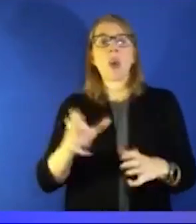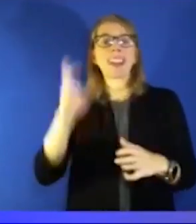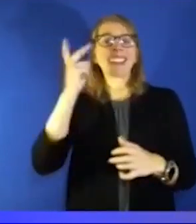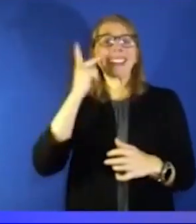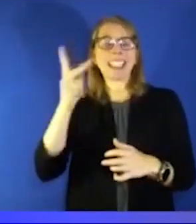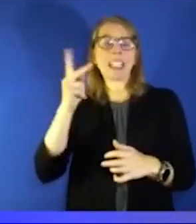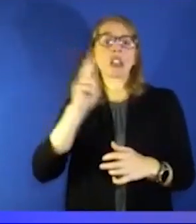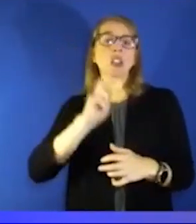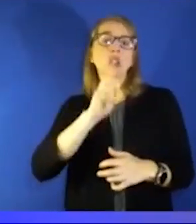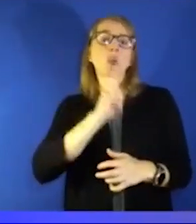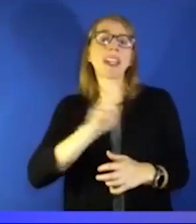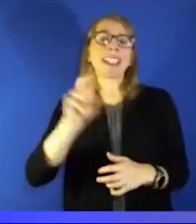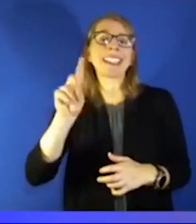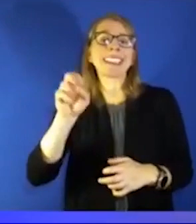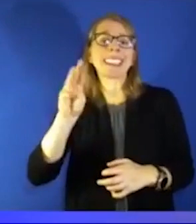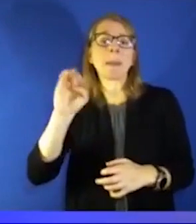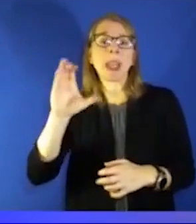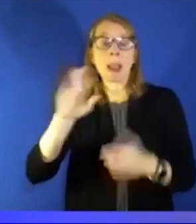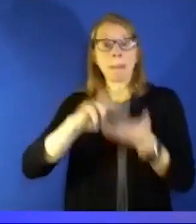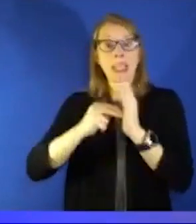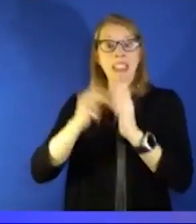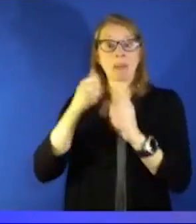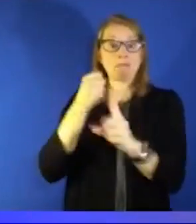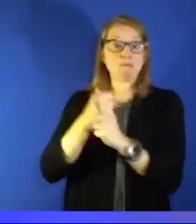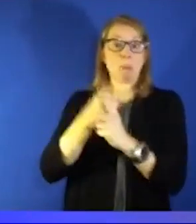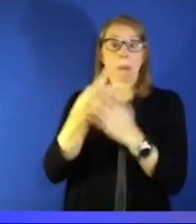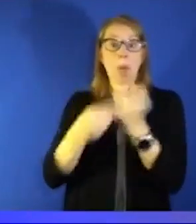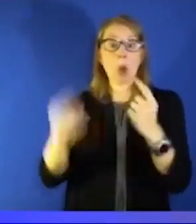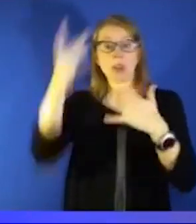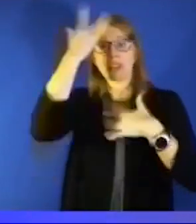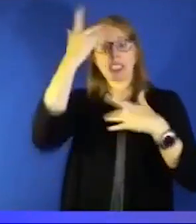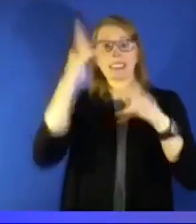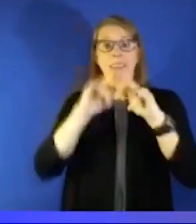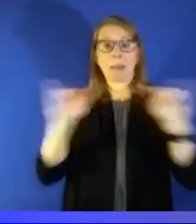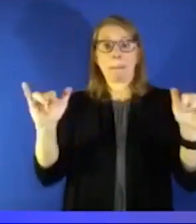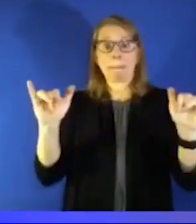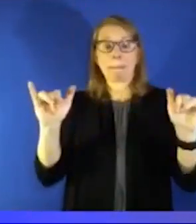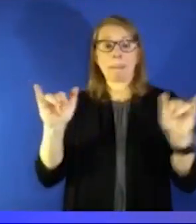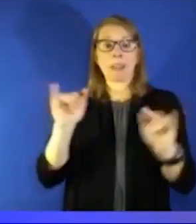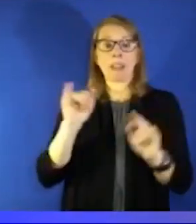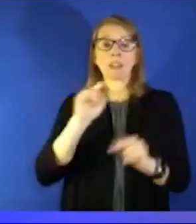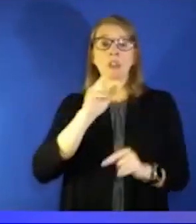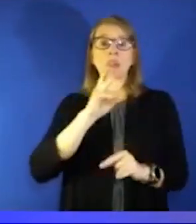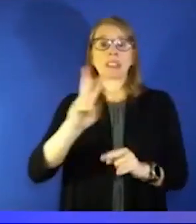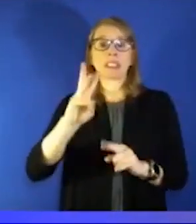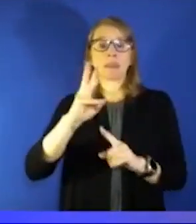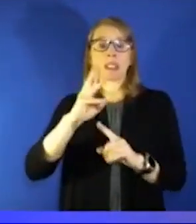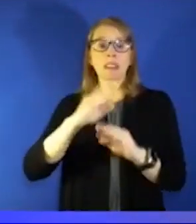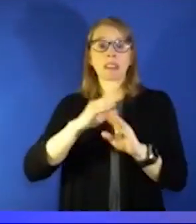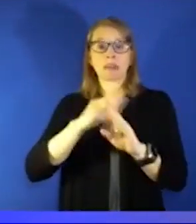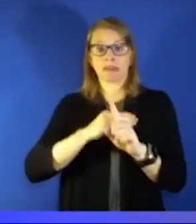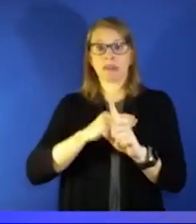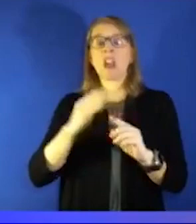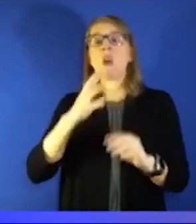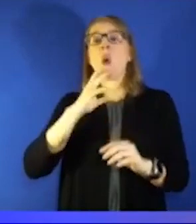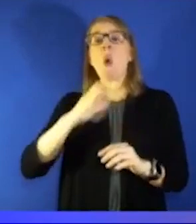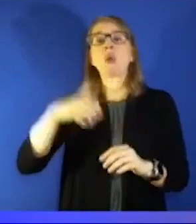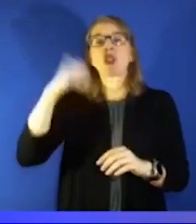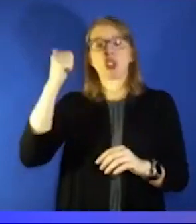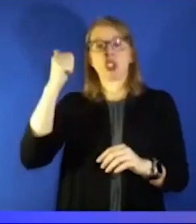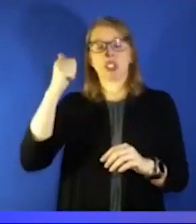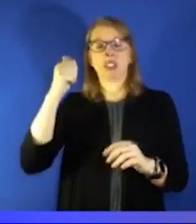fall. So certainly get your flu shot, and that's everybody 6 months and older in the United States, and get your COVID shot